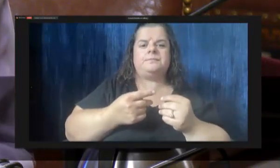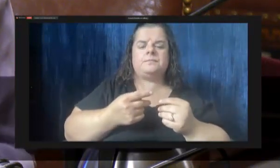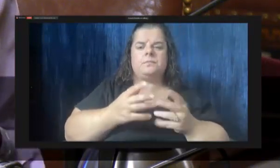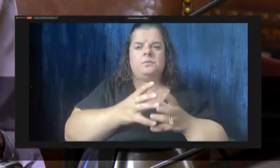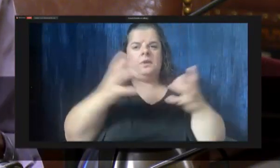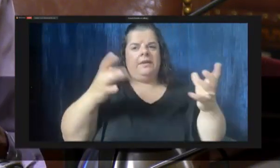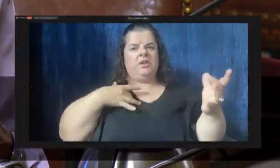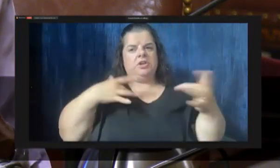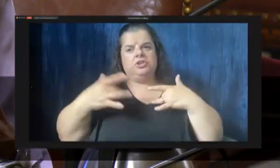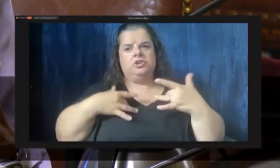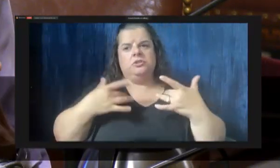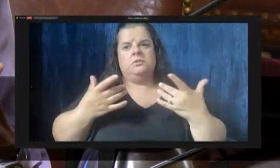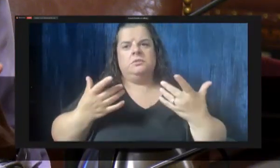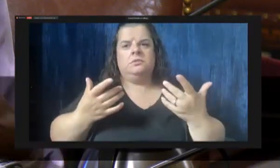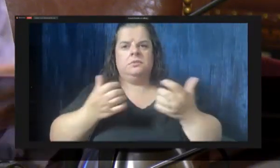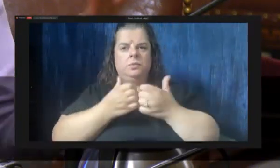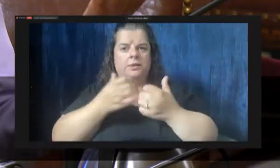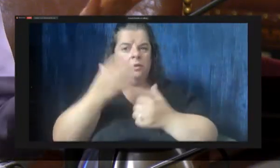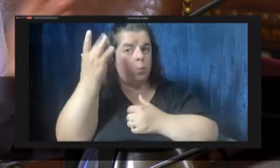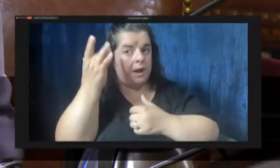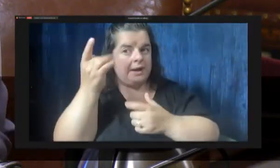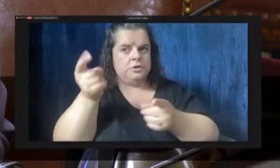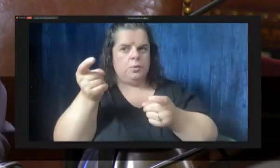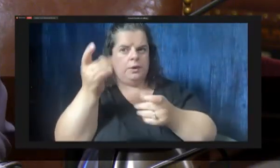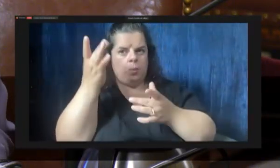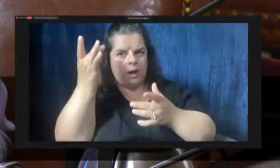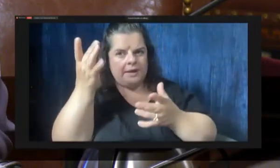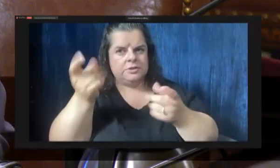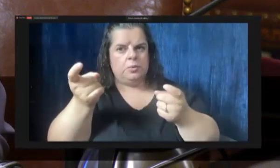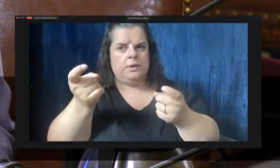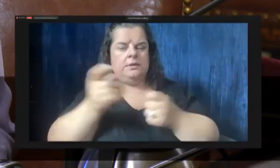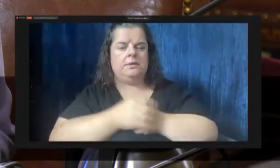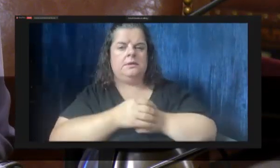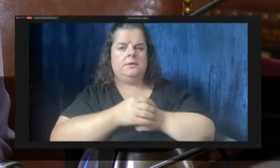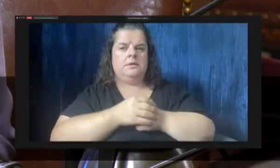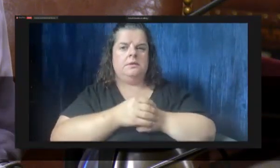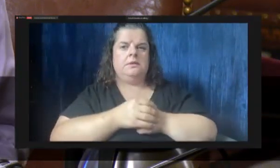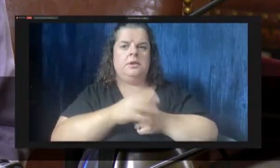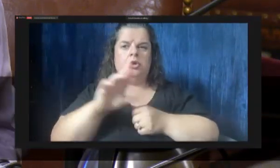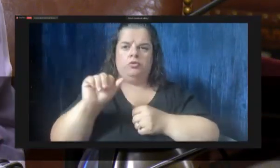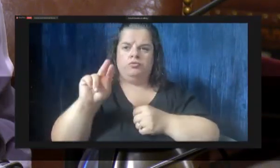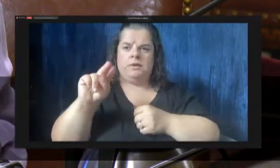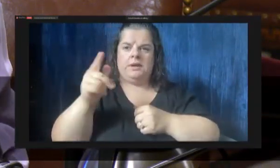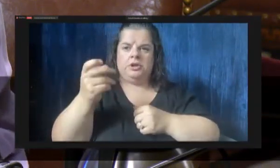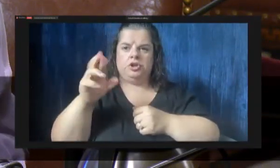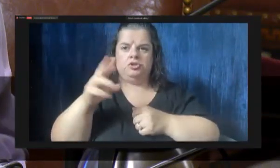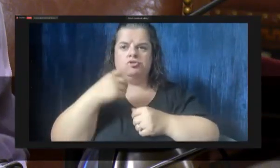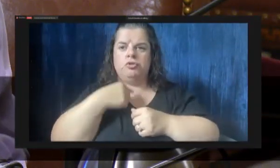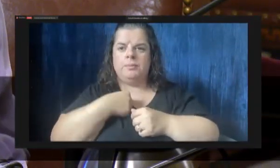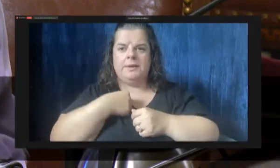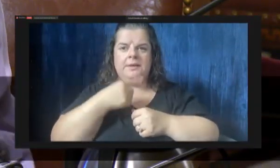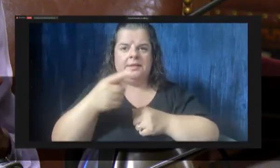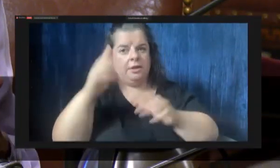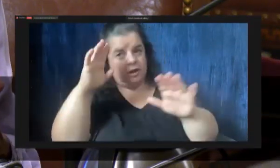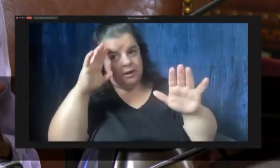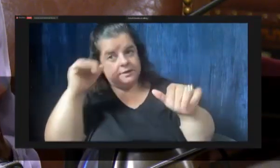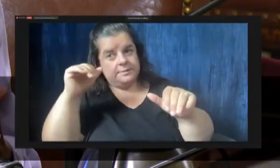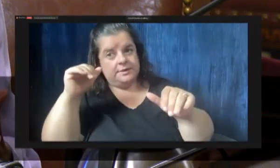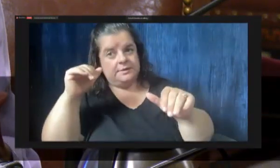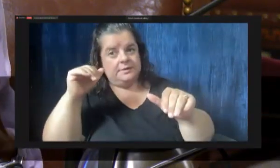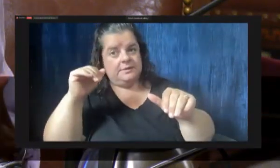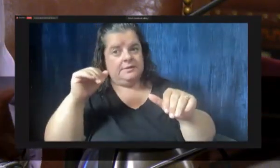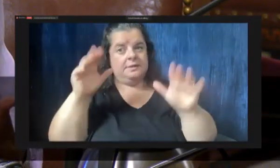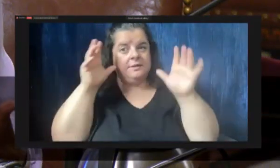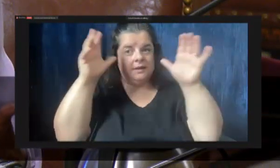concern about why so quickly. I mean, what the rangers shared with me is that their expectation is that the deer